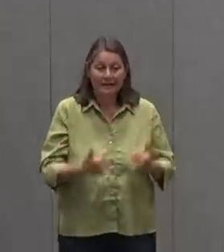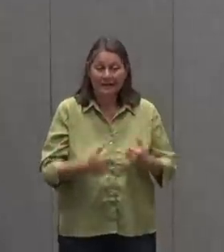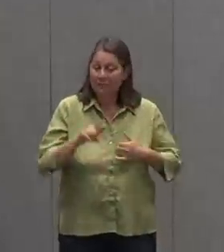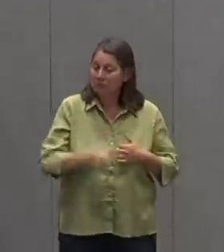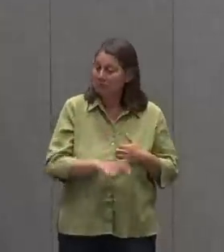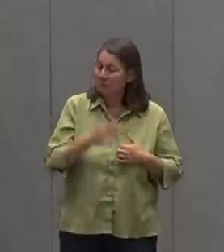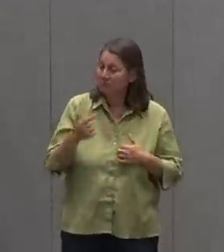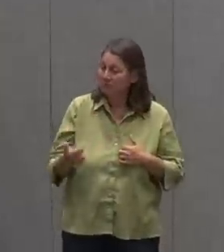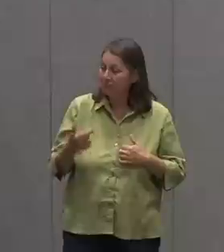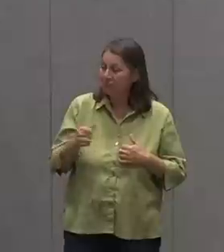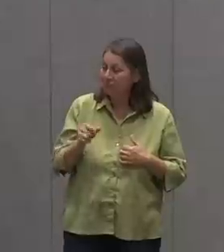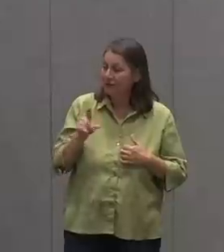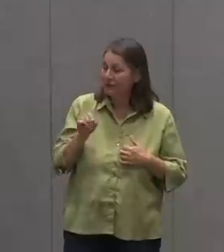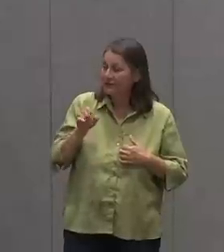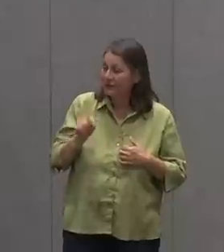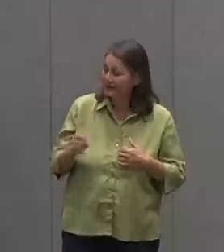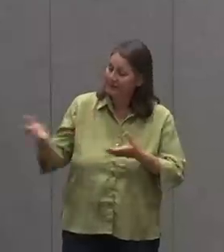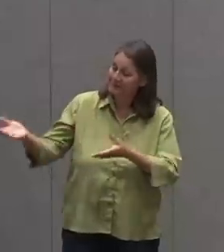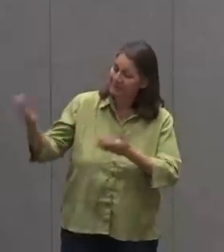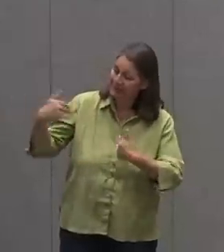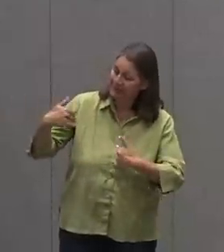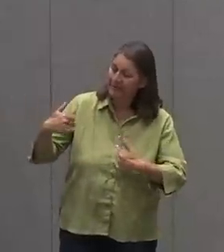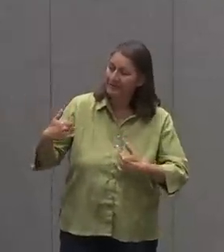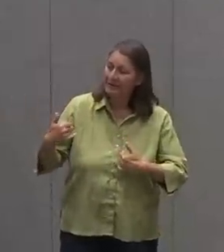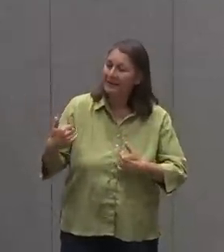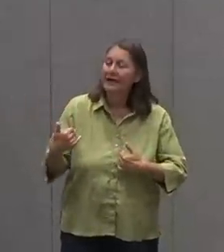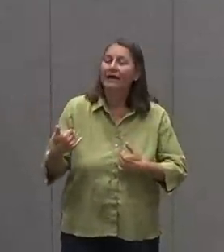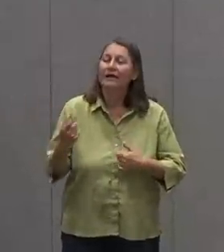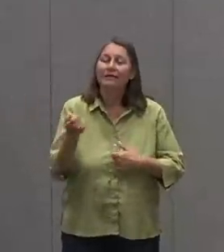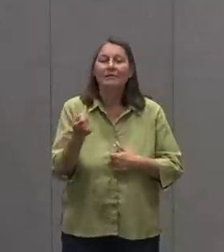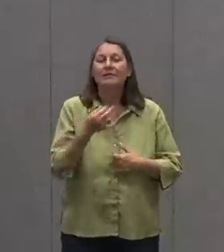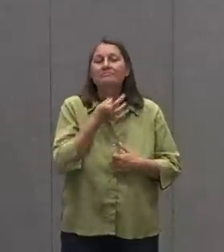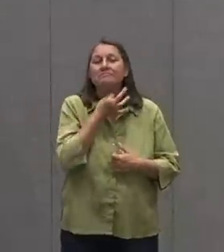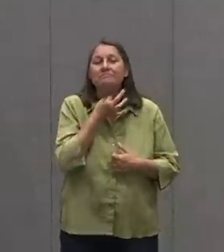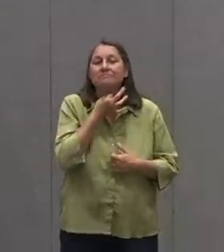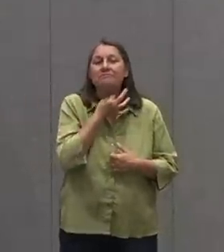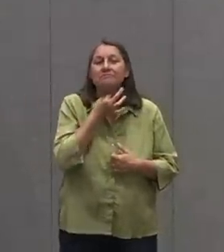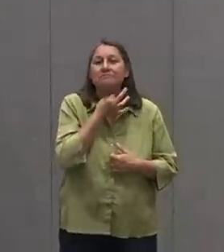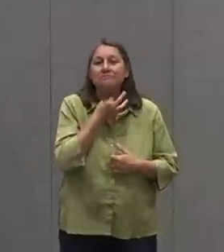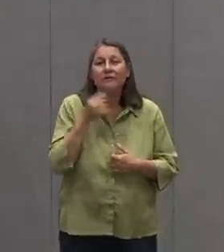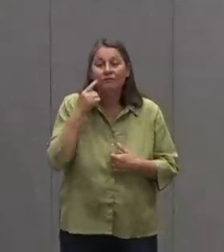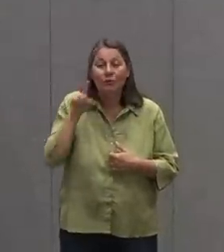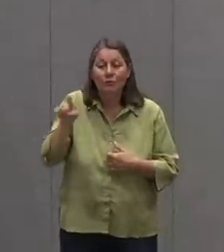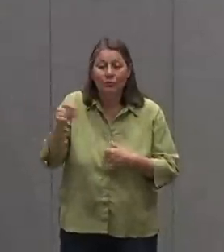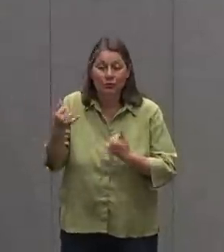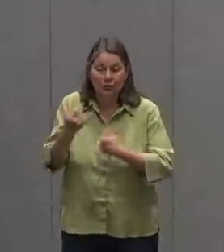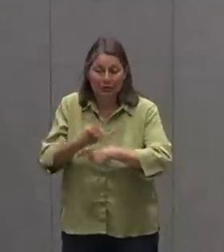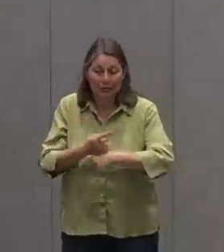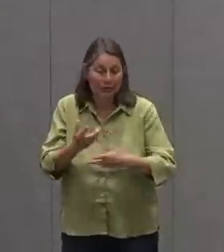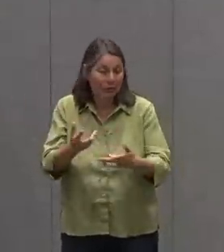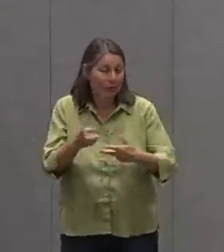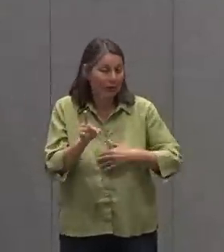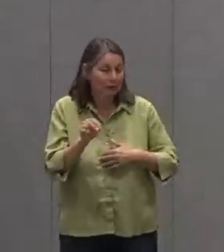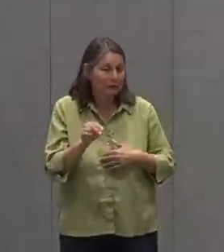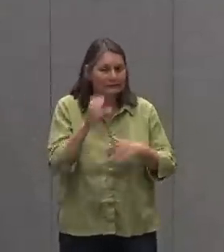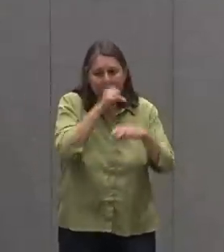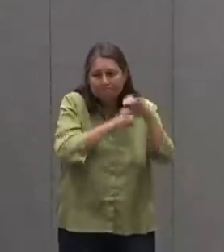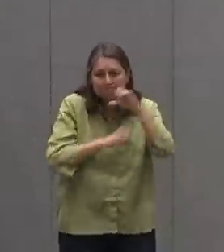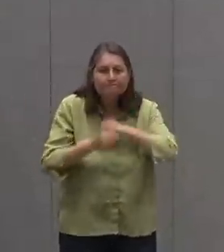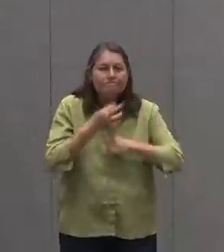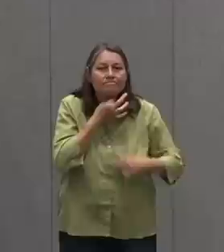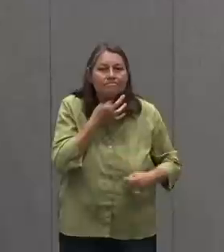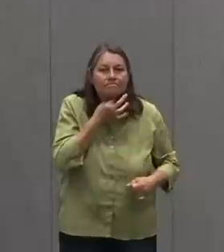we're going to have a little mystery for you guys today. Do you want to do some mystery?